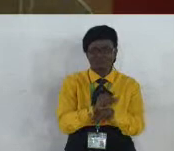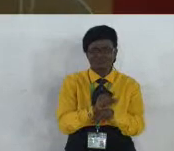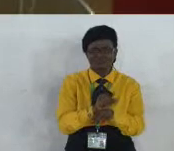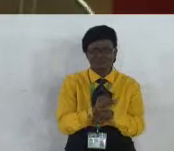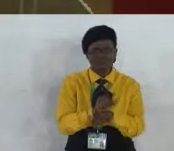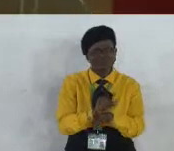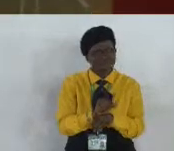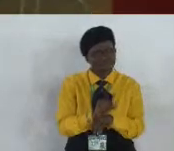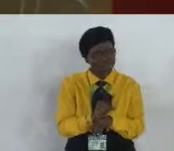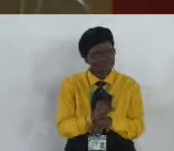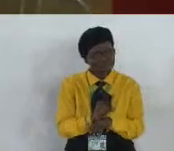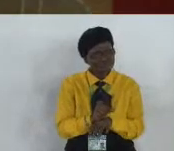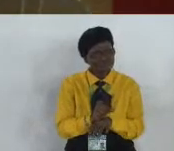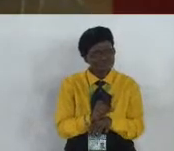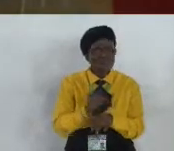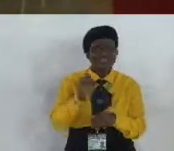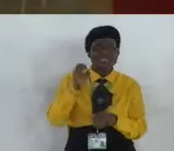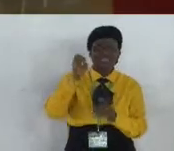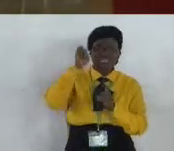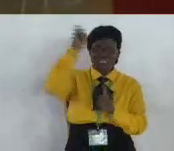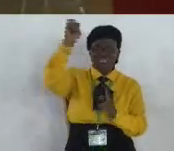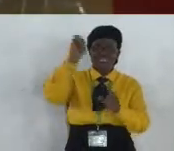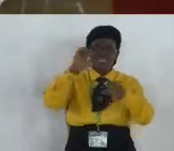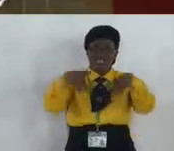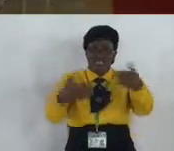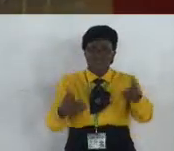He gave you eyes so you can see